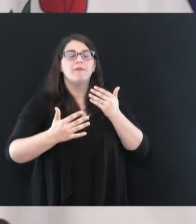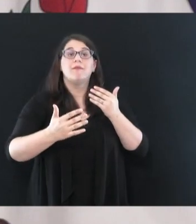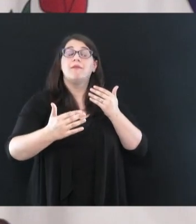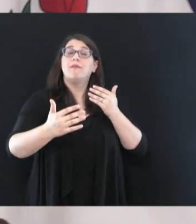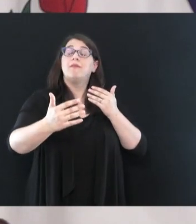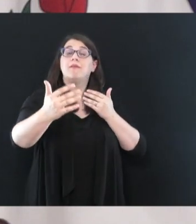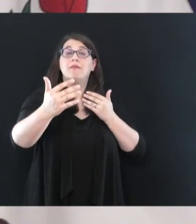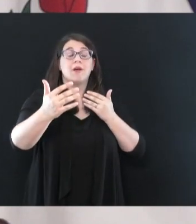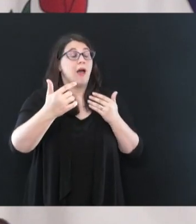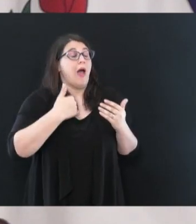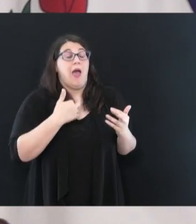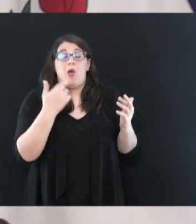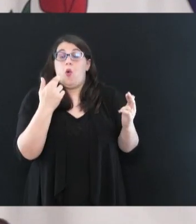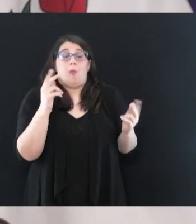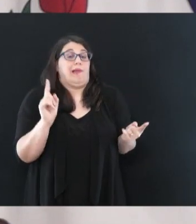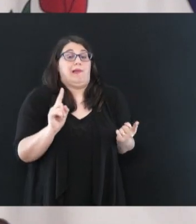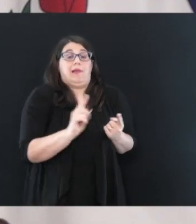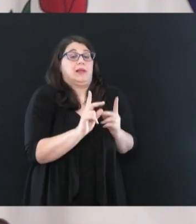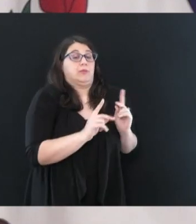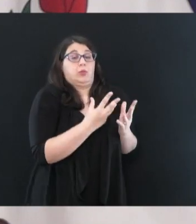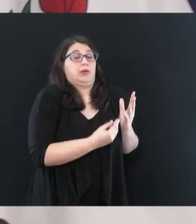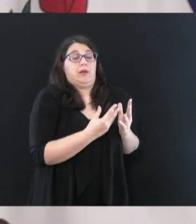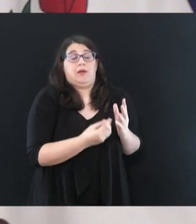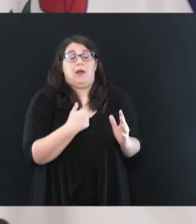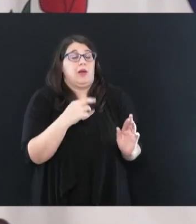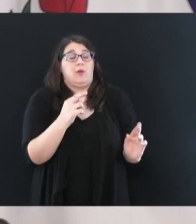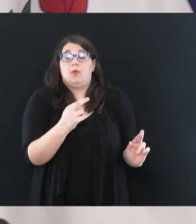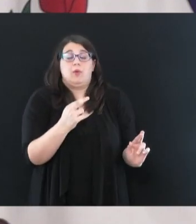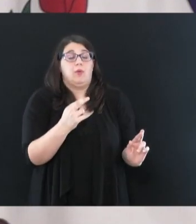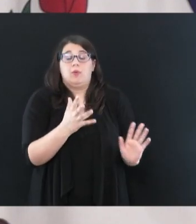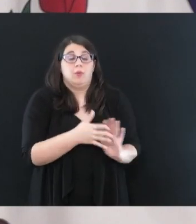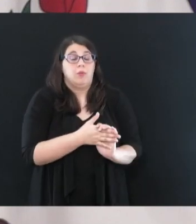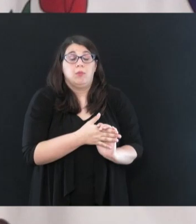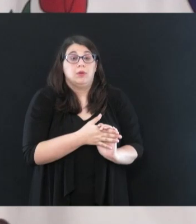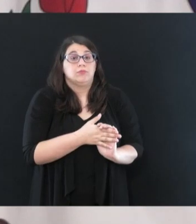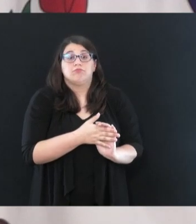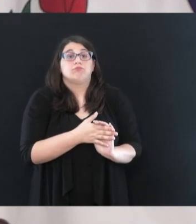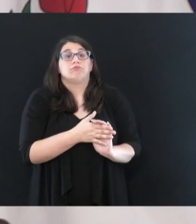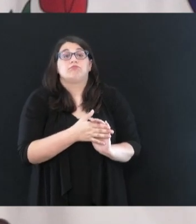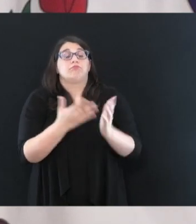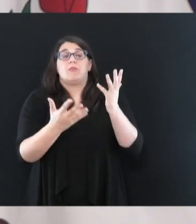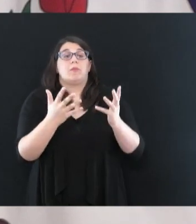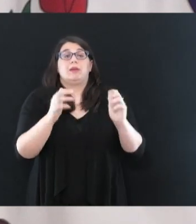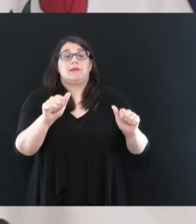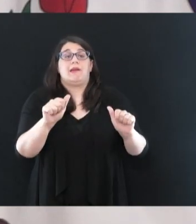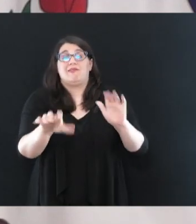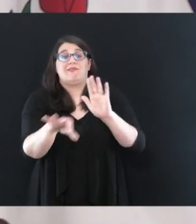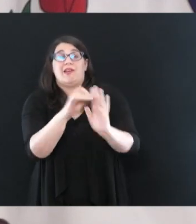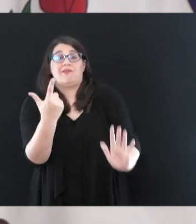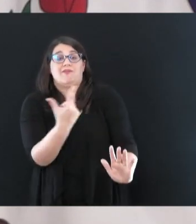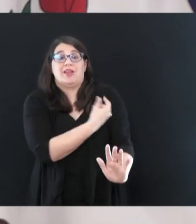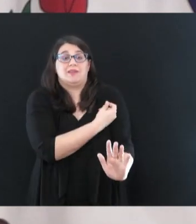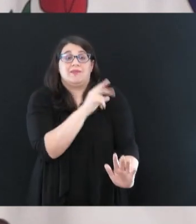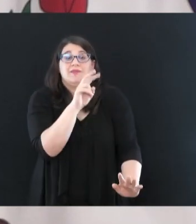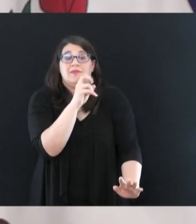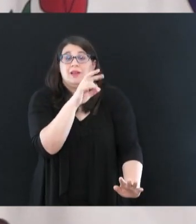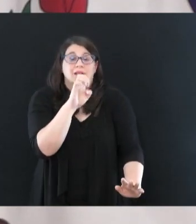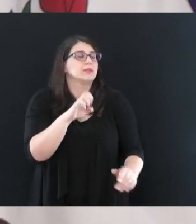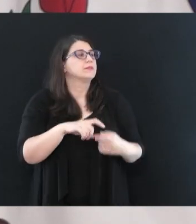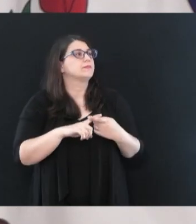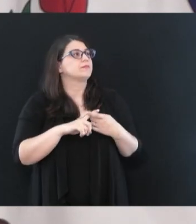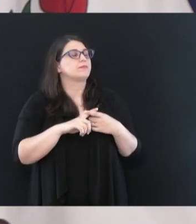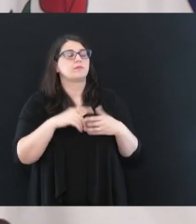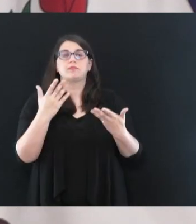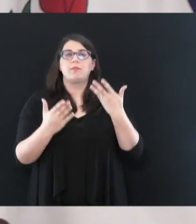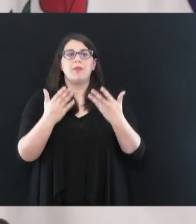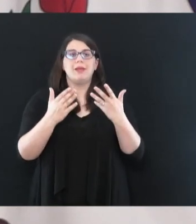the 134 more when we have a vaccine, or we have identified the spreaders, and we have numbers that